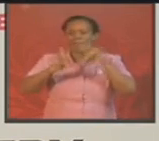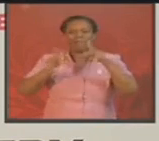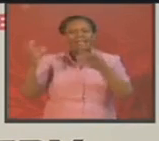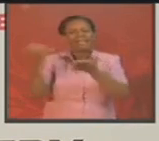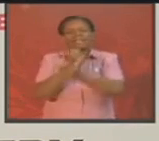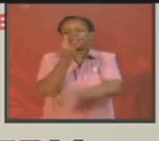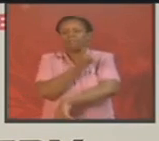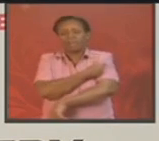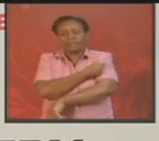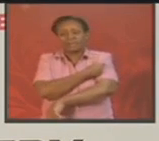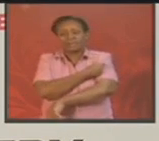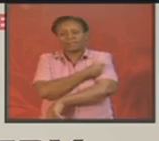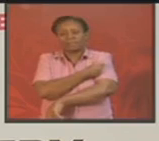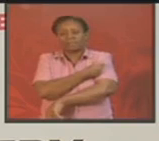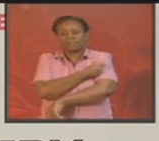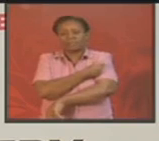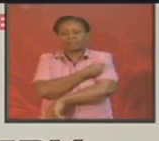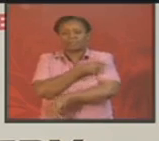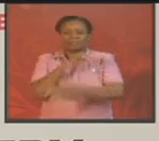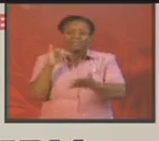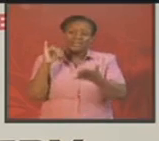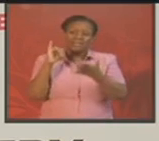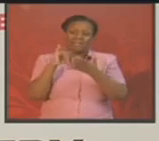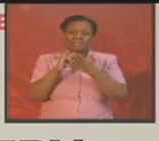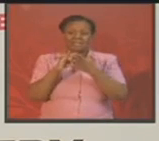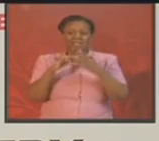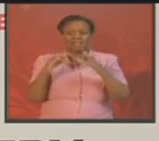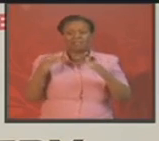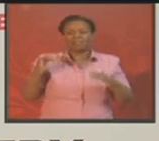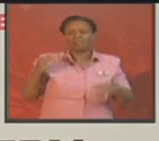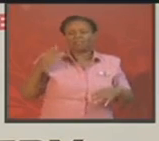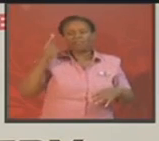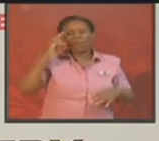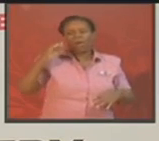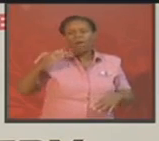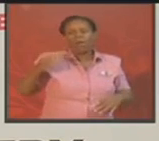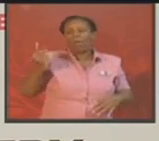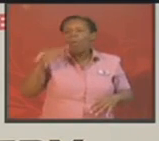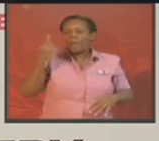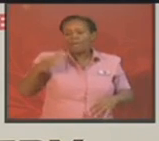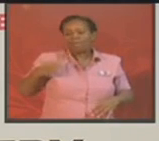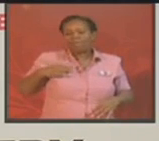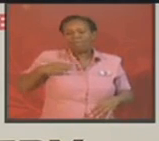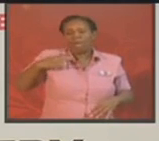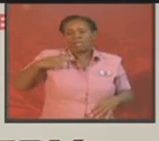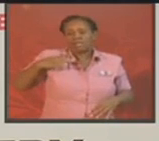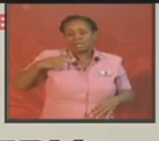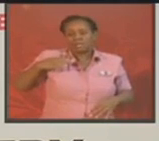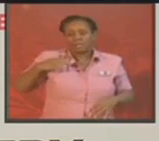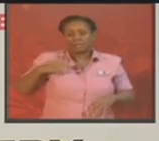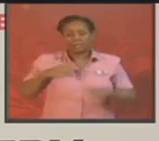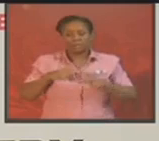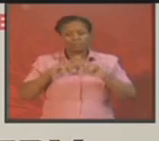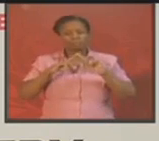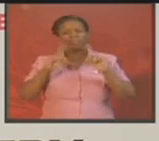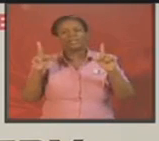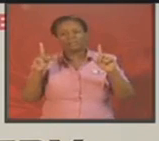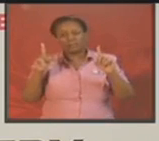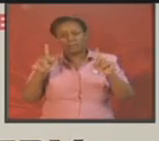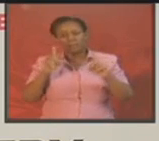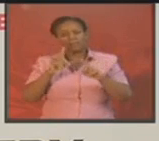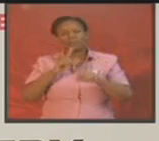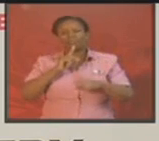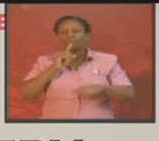platforms, continues to be voluntary, but it is highly, highly